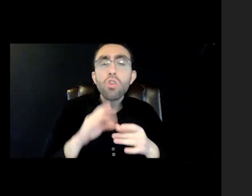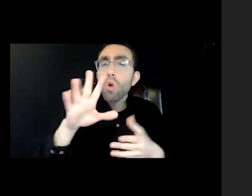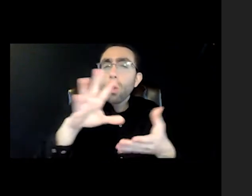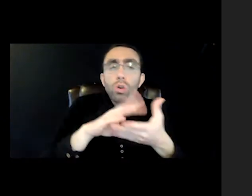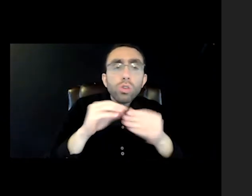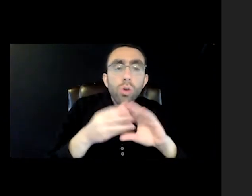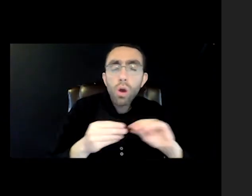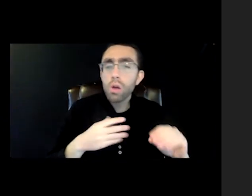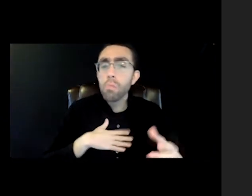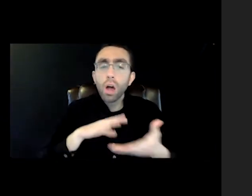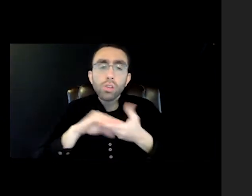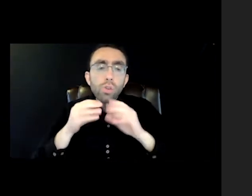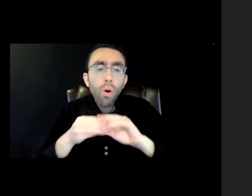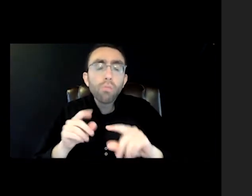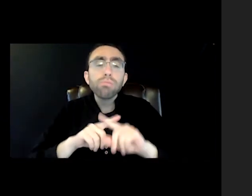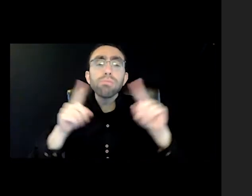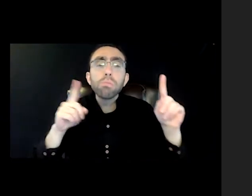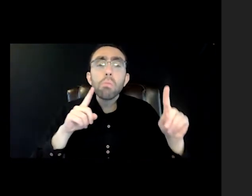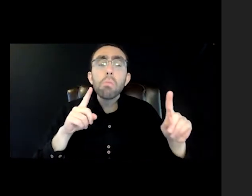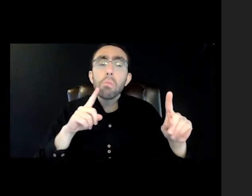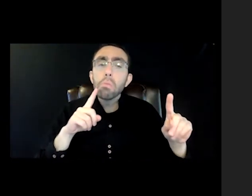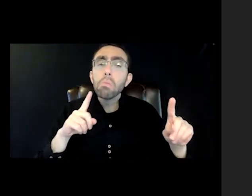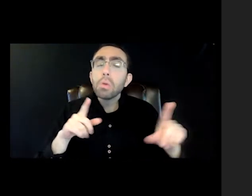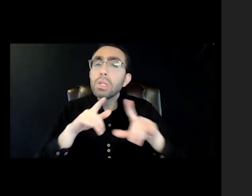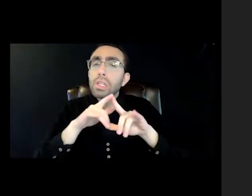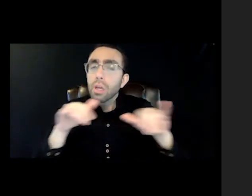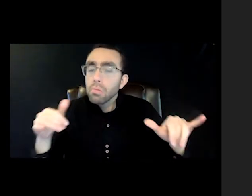share a lot of, you know, common threads that run through